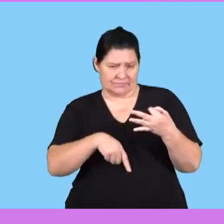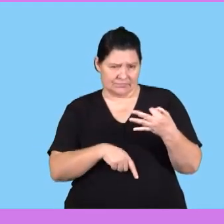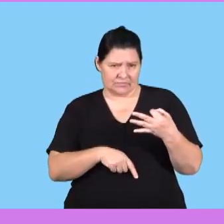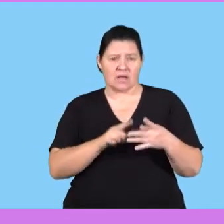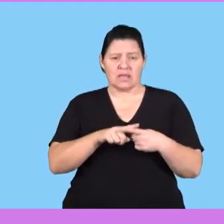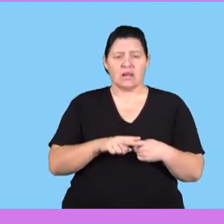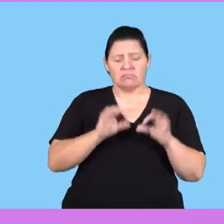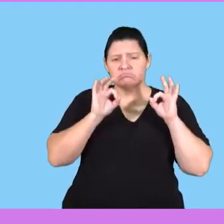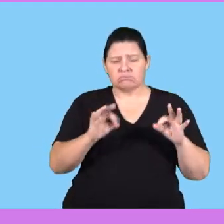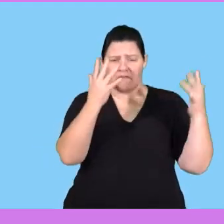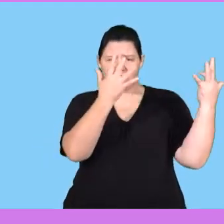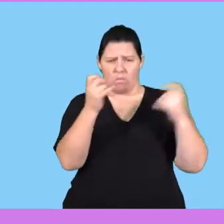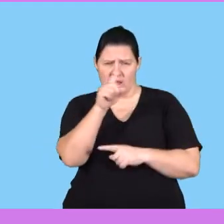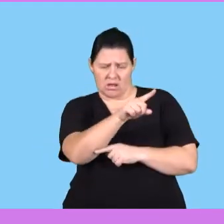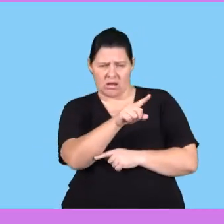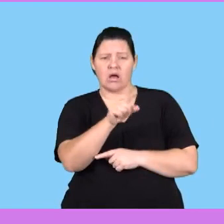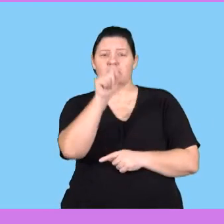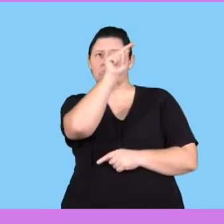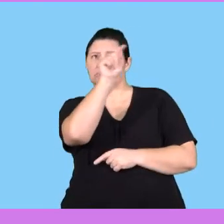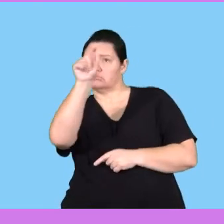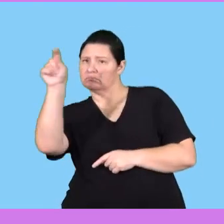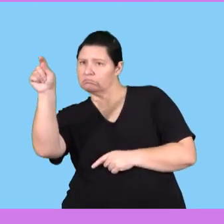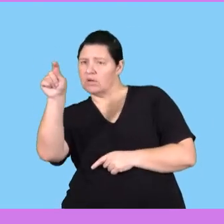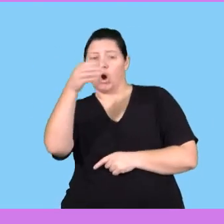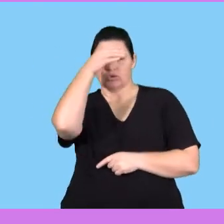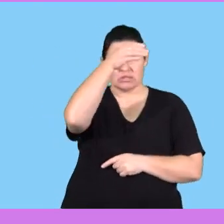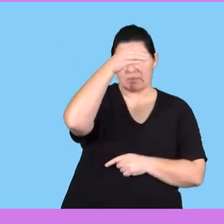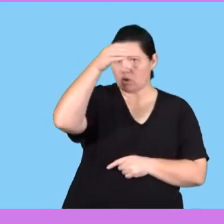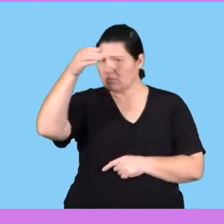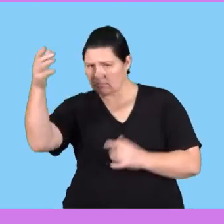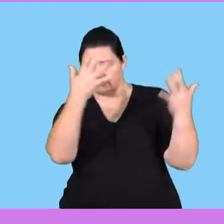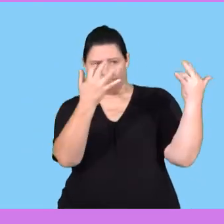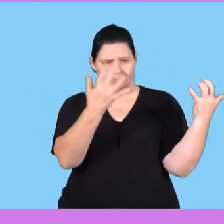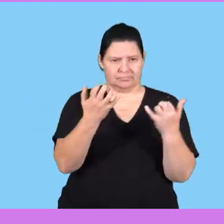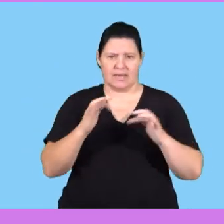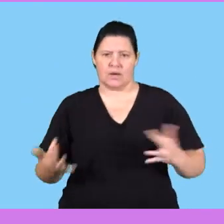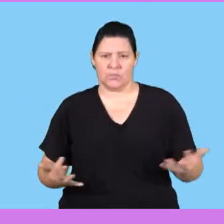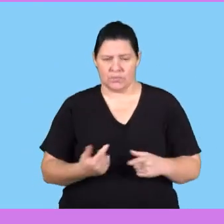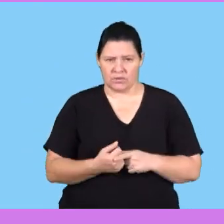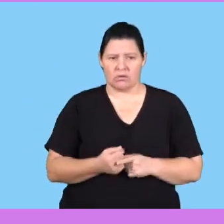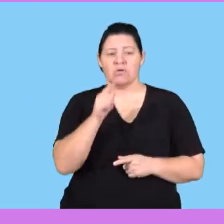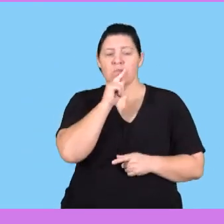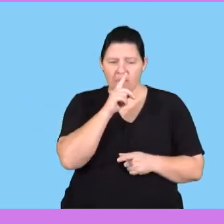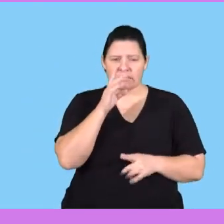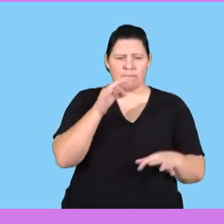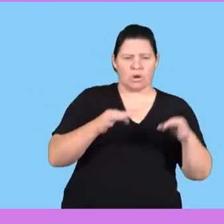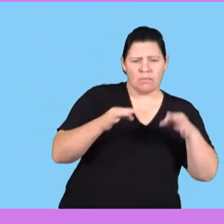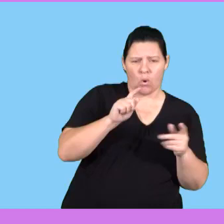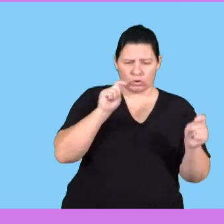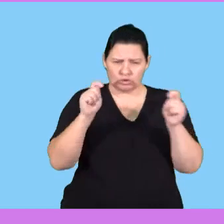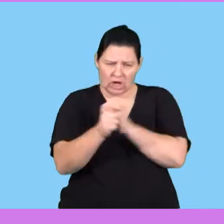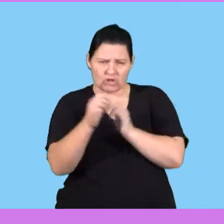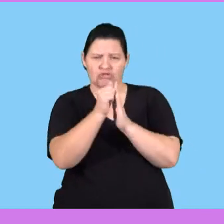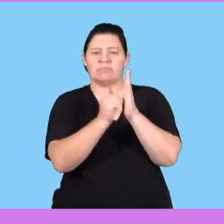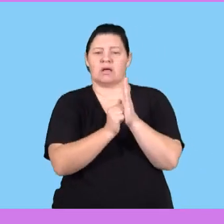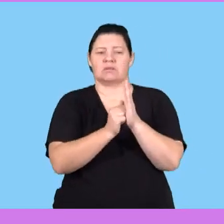formulae to calculate, to determine each of the above mentioned concepts. And then you must be able to manipulate or change the